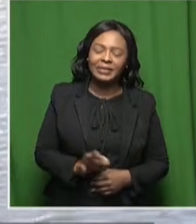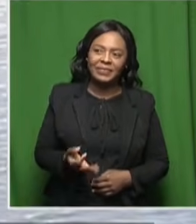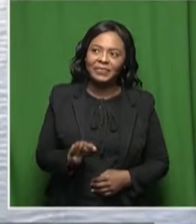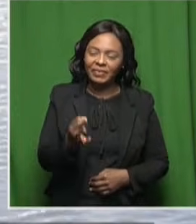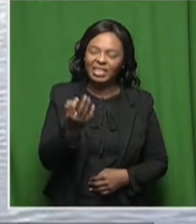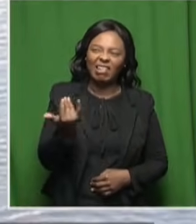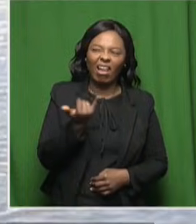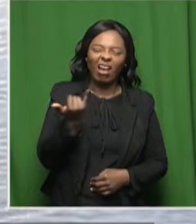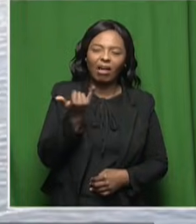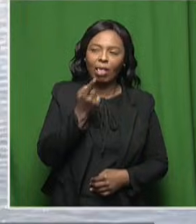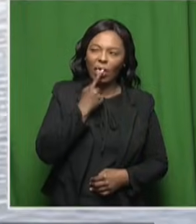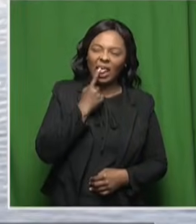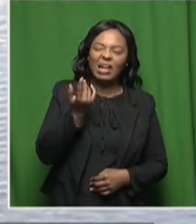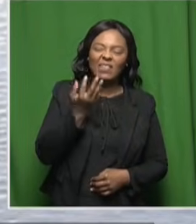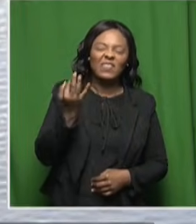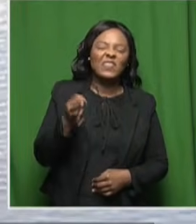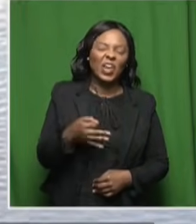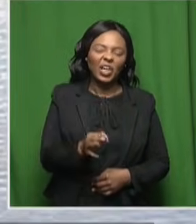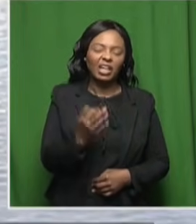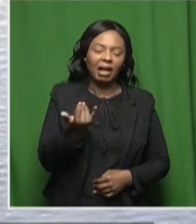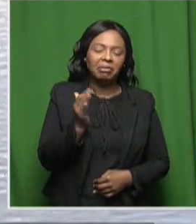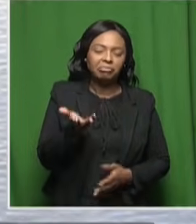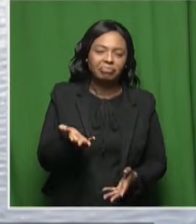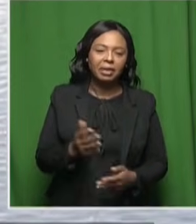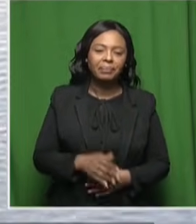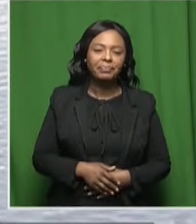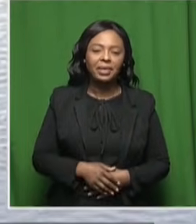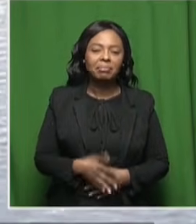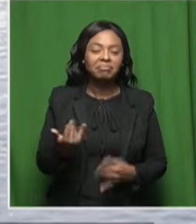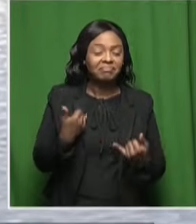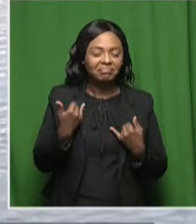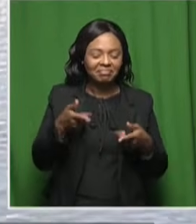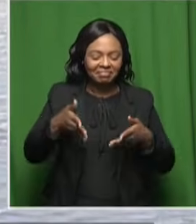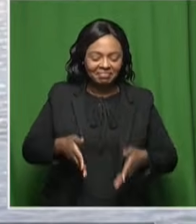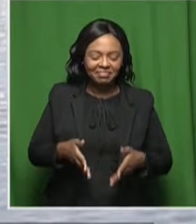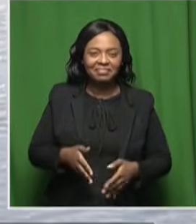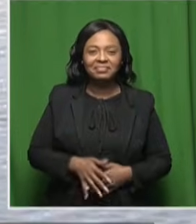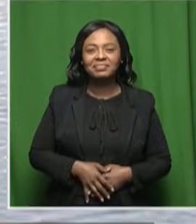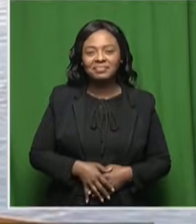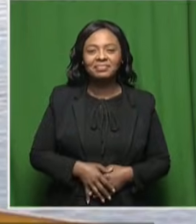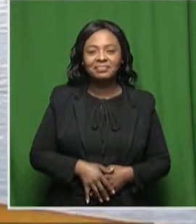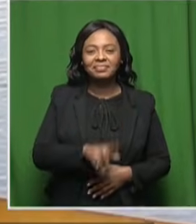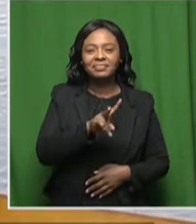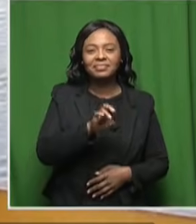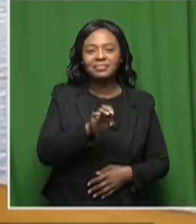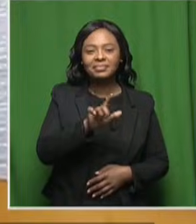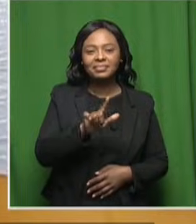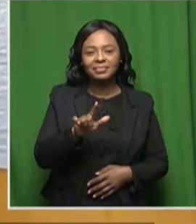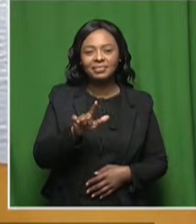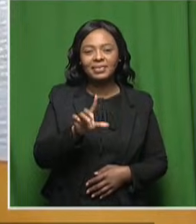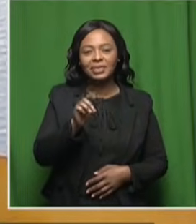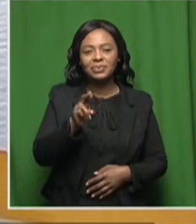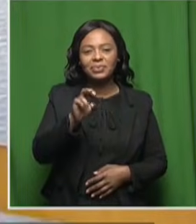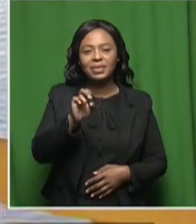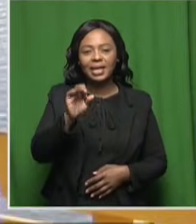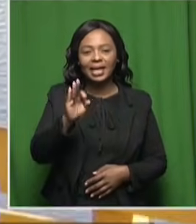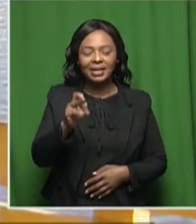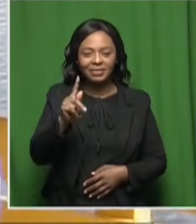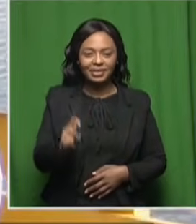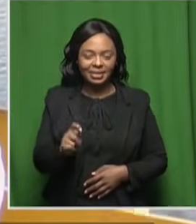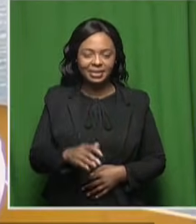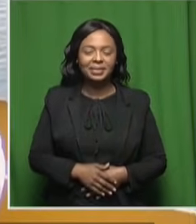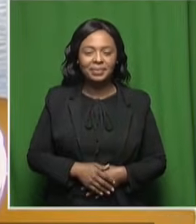taste. And of course, I'm having it here on a jetty on the Berg River, coming to you from Velddrif and Bokkom as